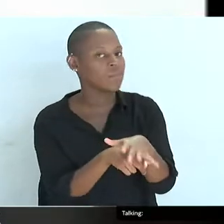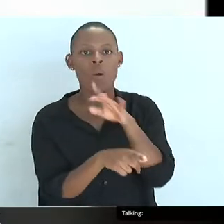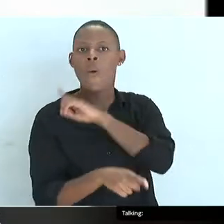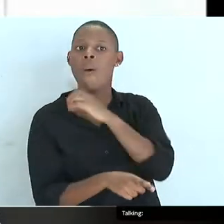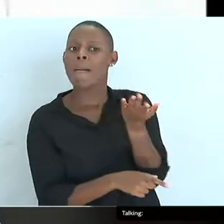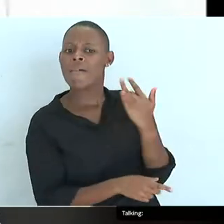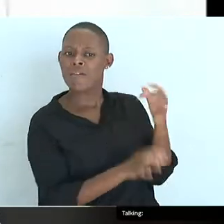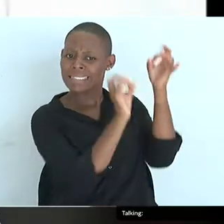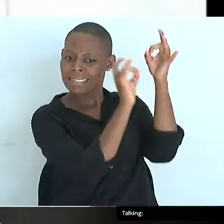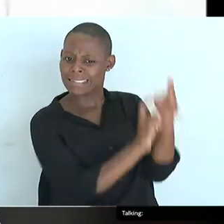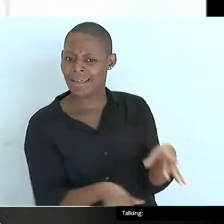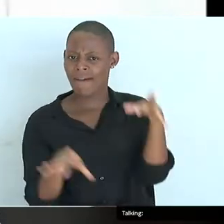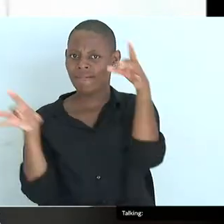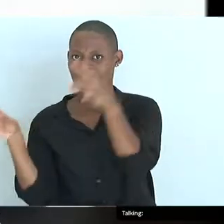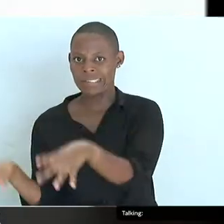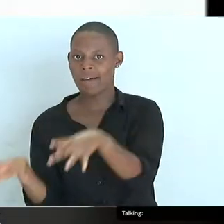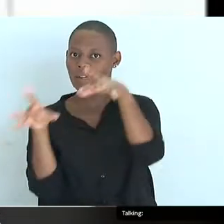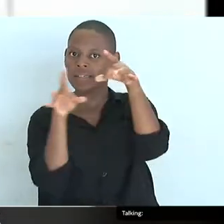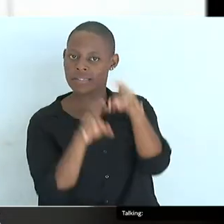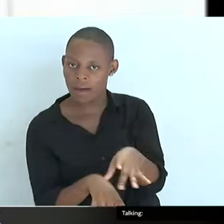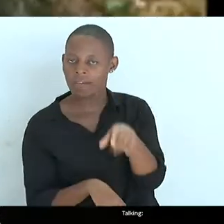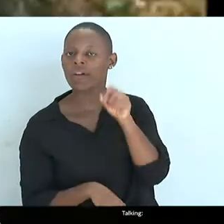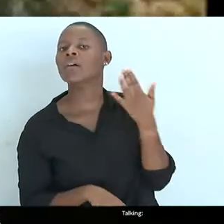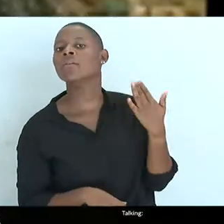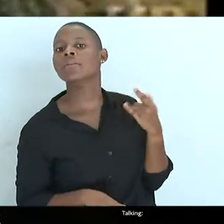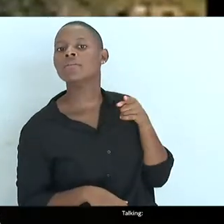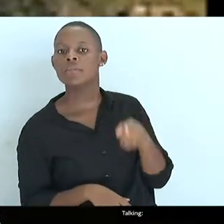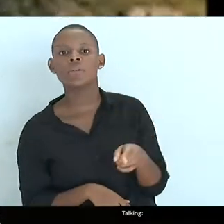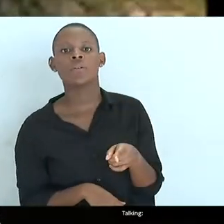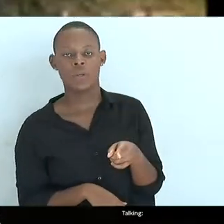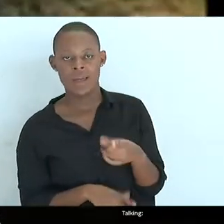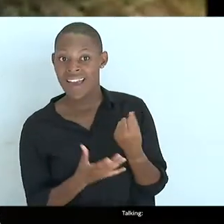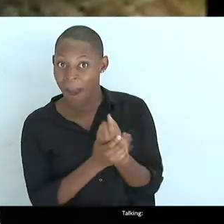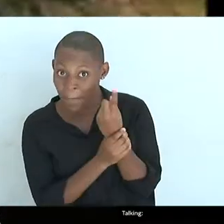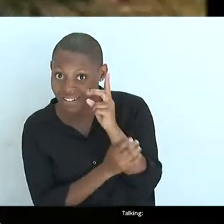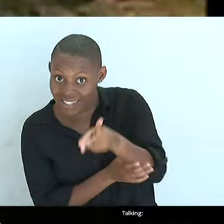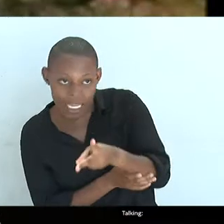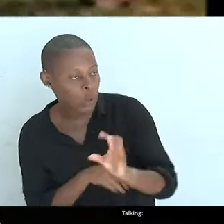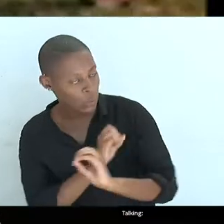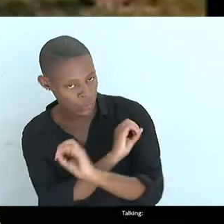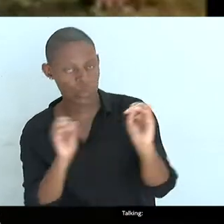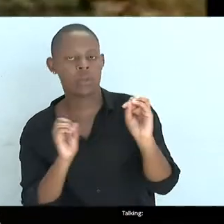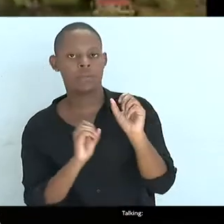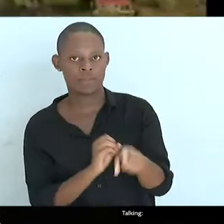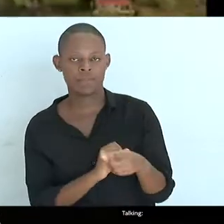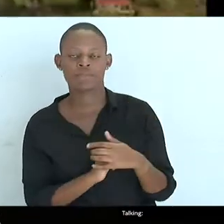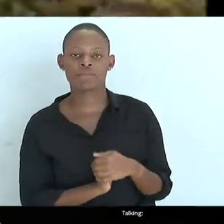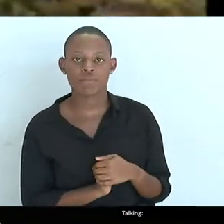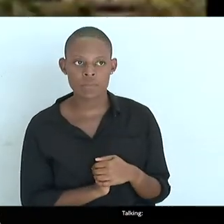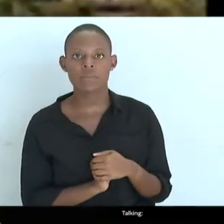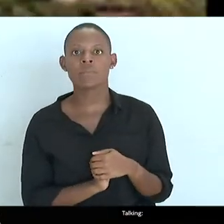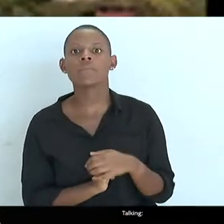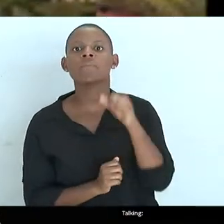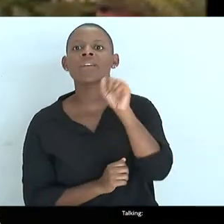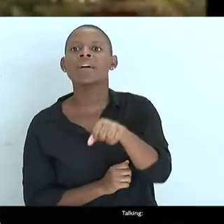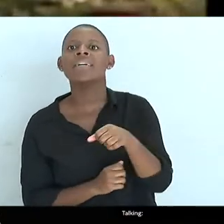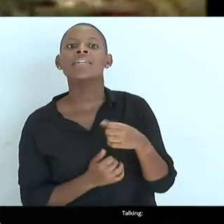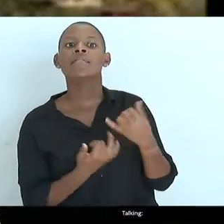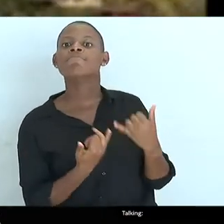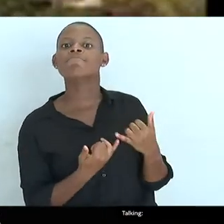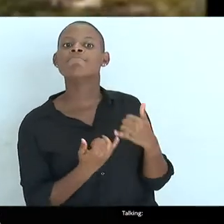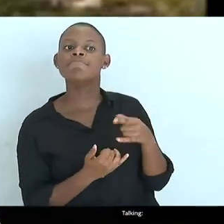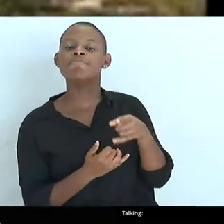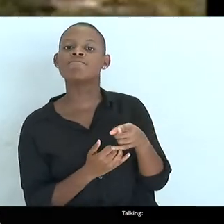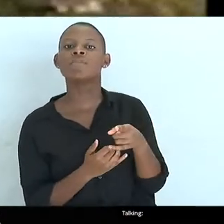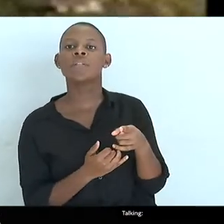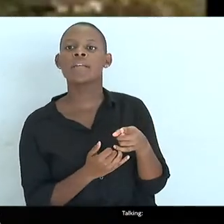the skunk of the world. The district development model is a deliberate and proactive measure to